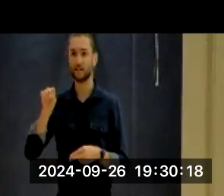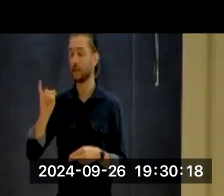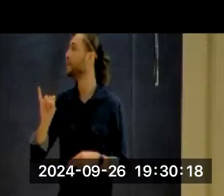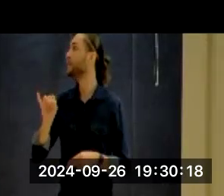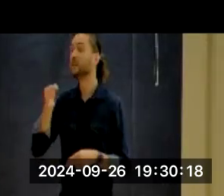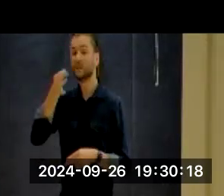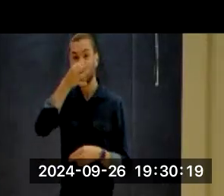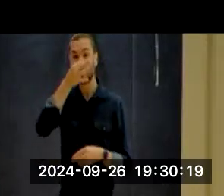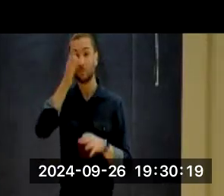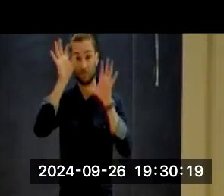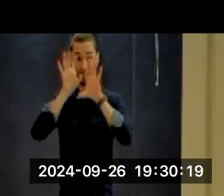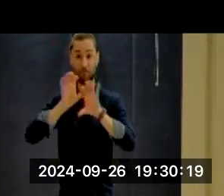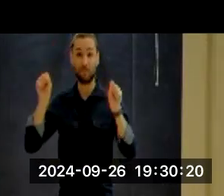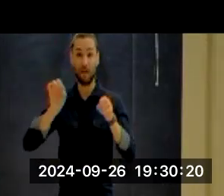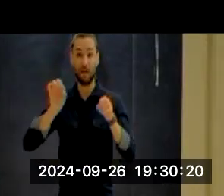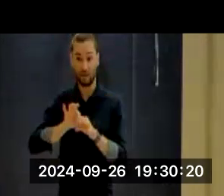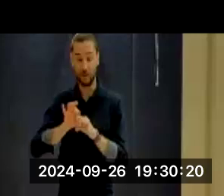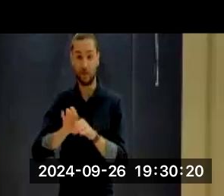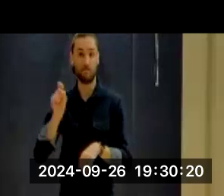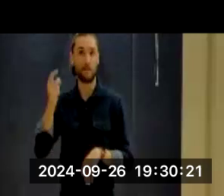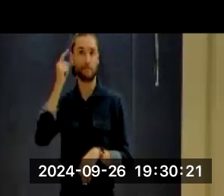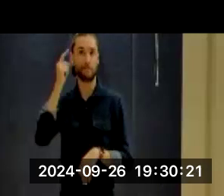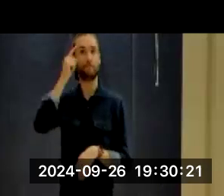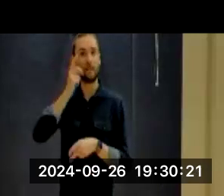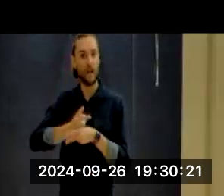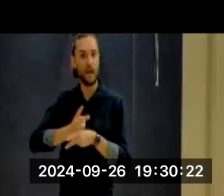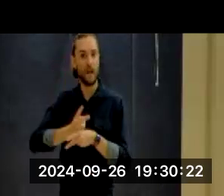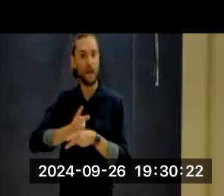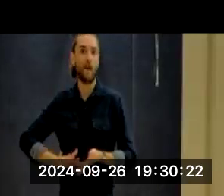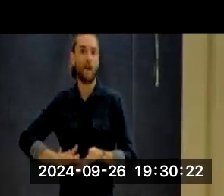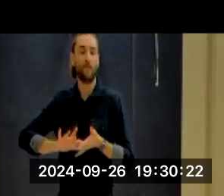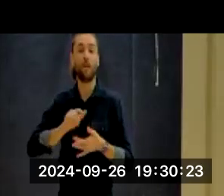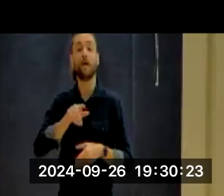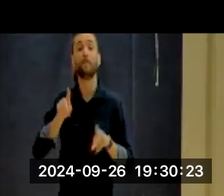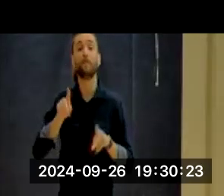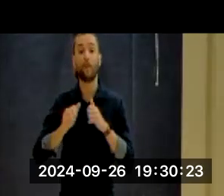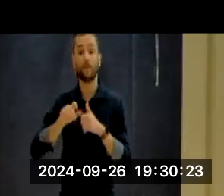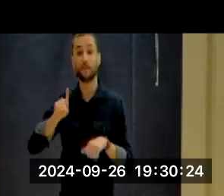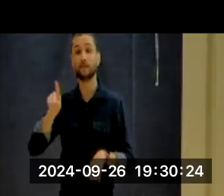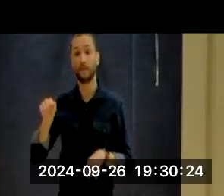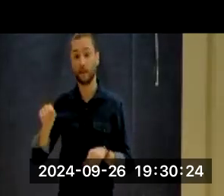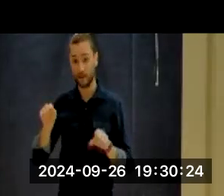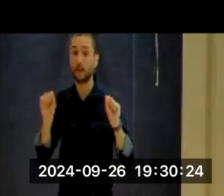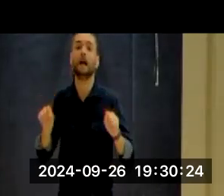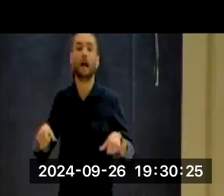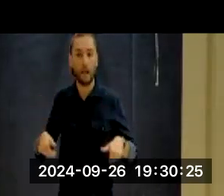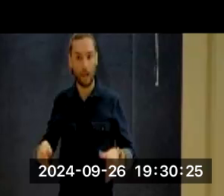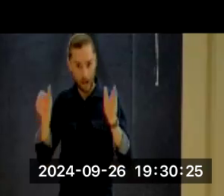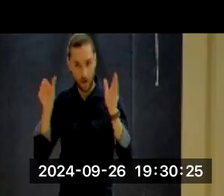and proactive in ensuring that people with disabilities have access to cast a vote and are